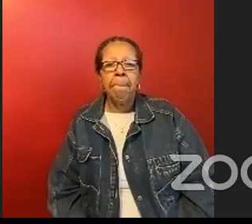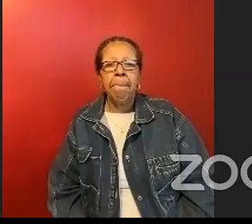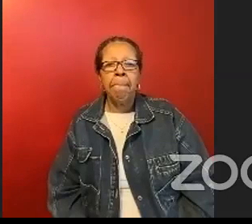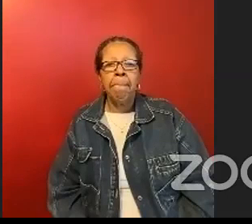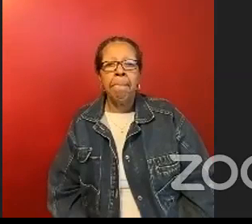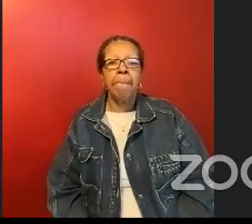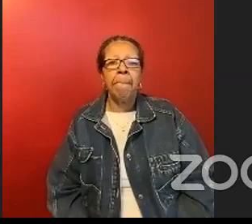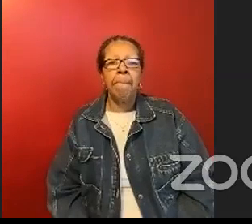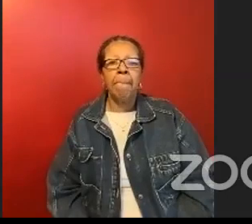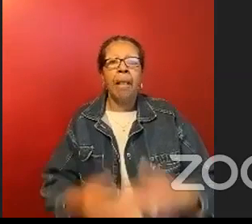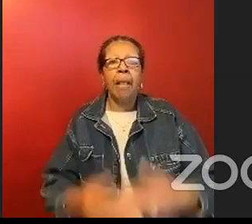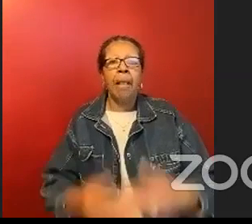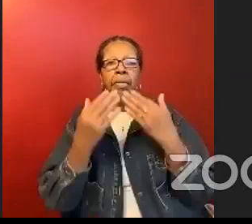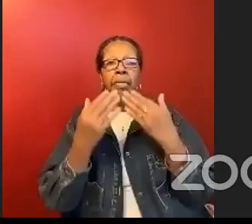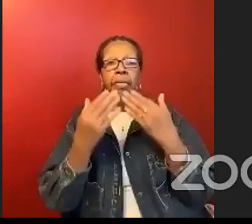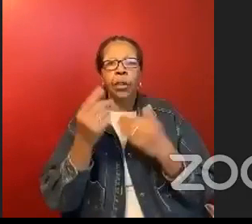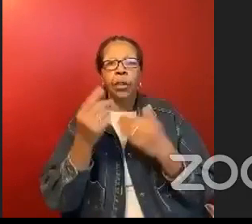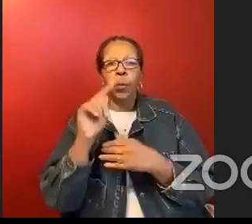Thank you for those online.